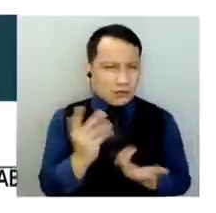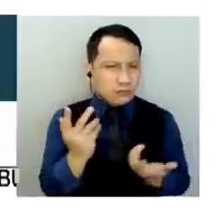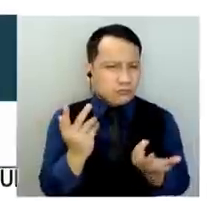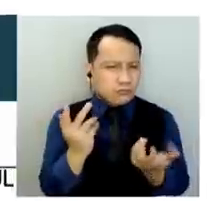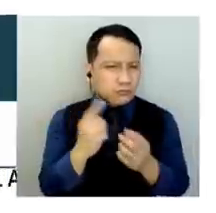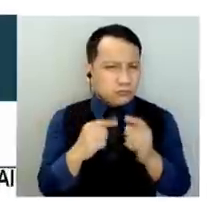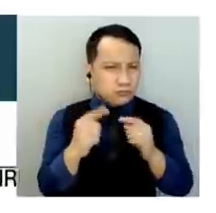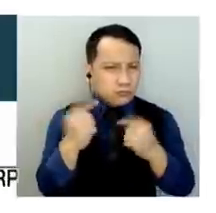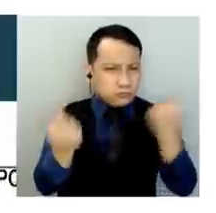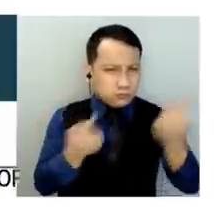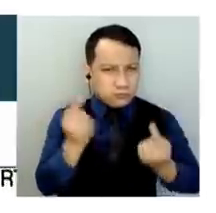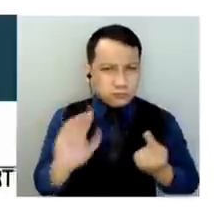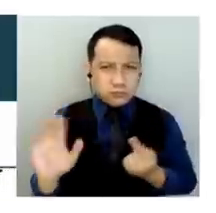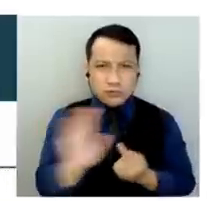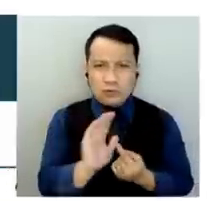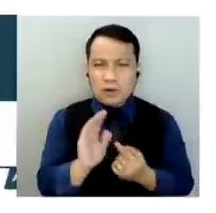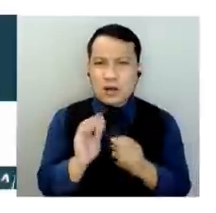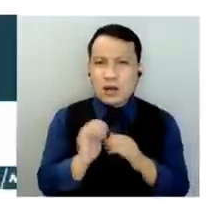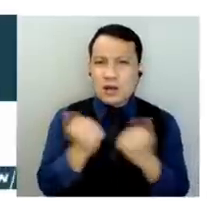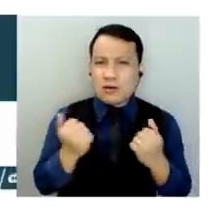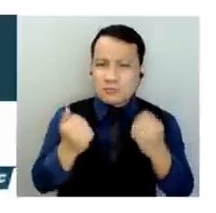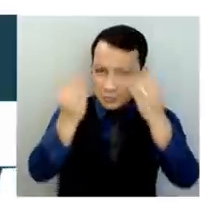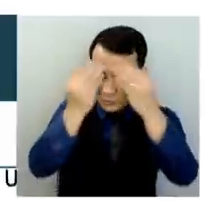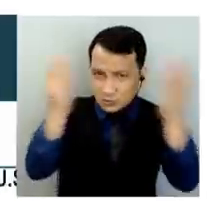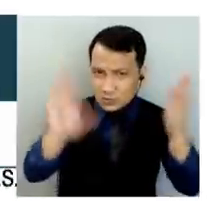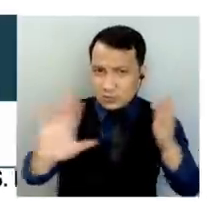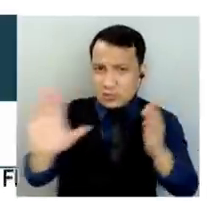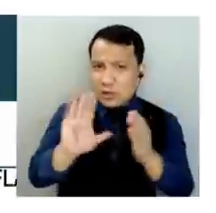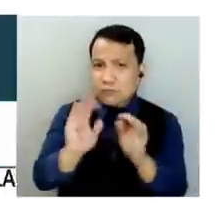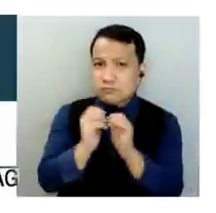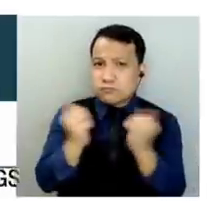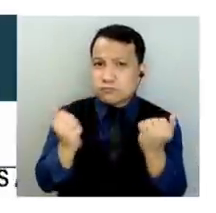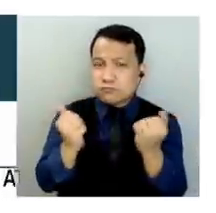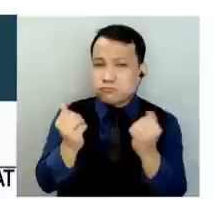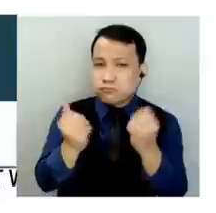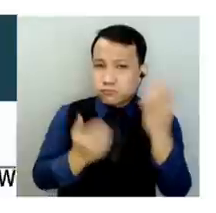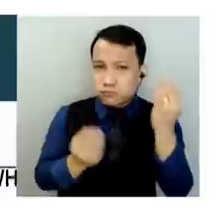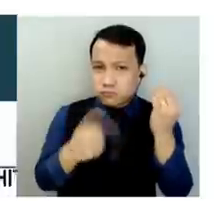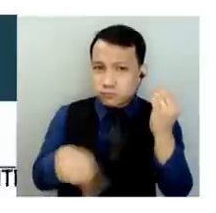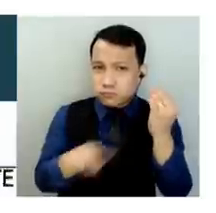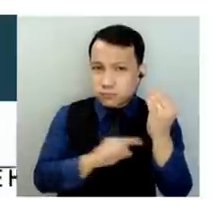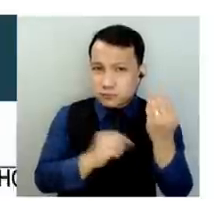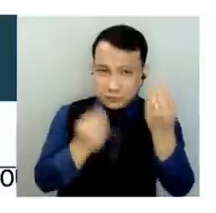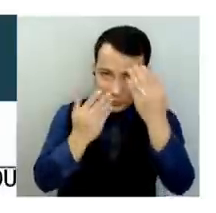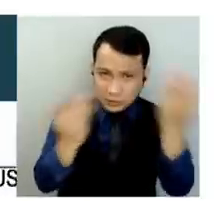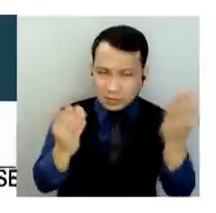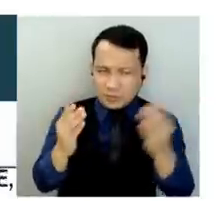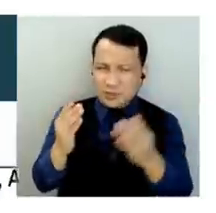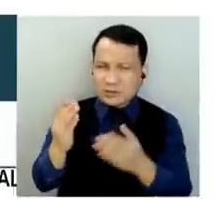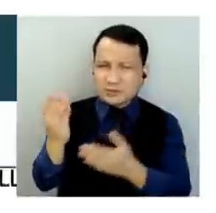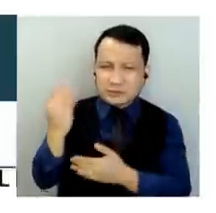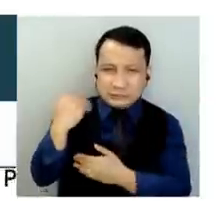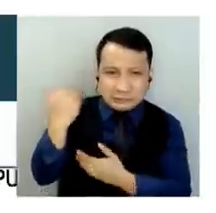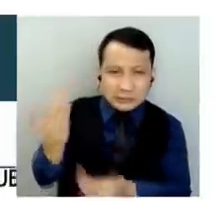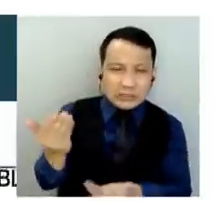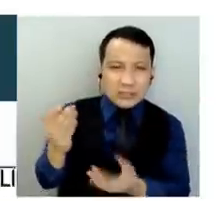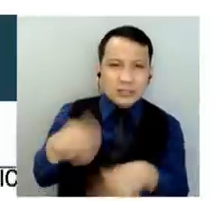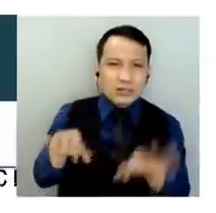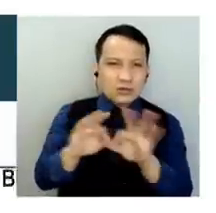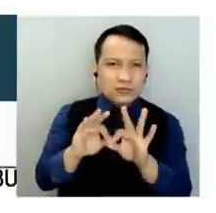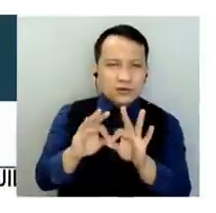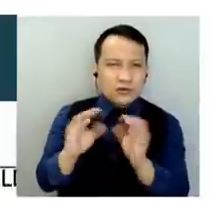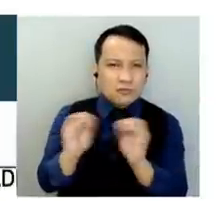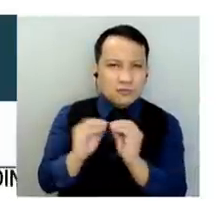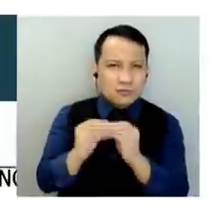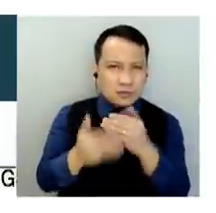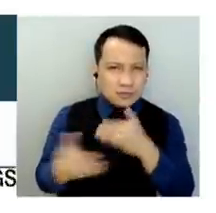about how this pandemic will be affecting the future of the current learners. This is going to be a